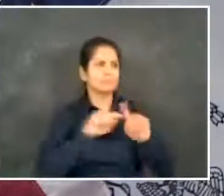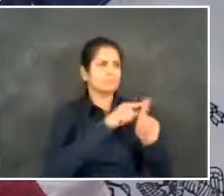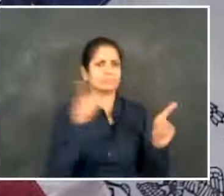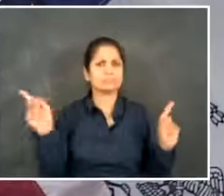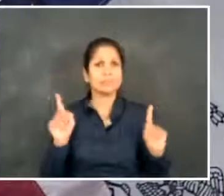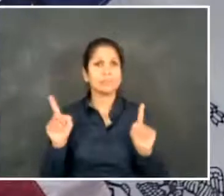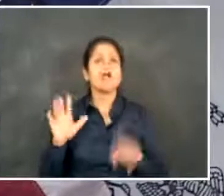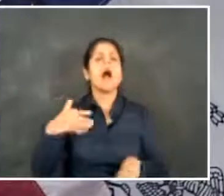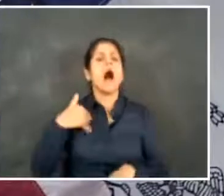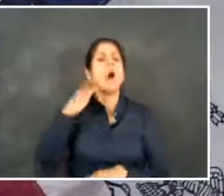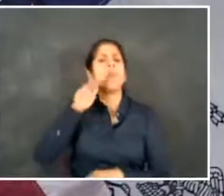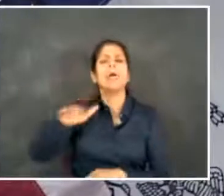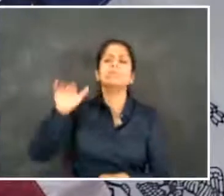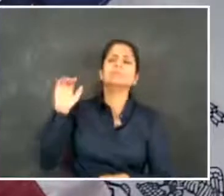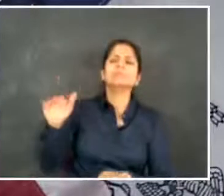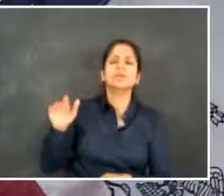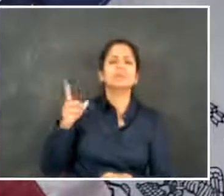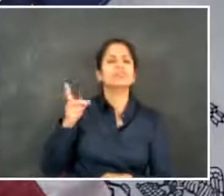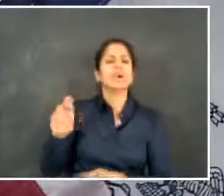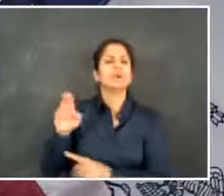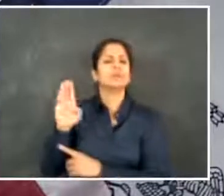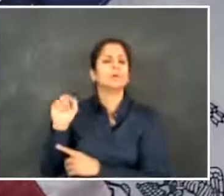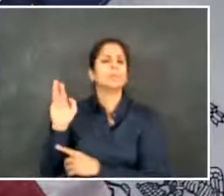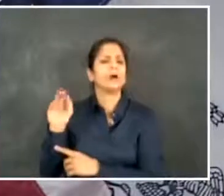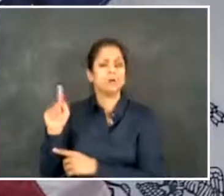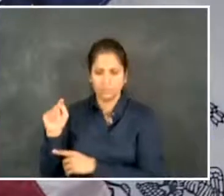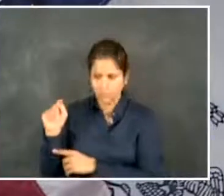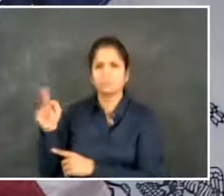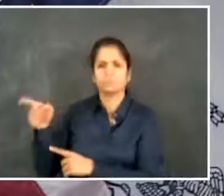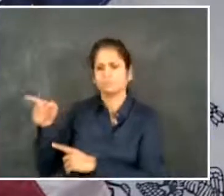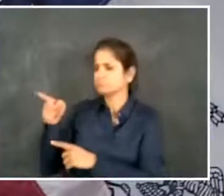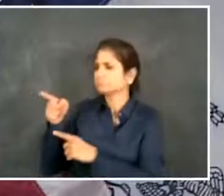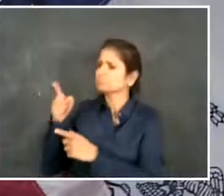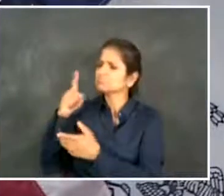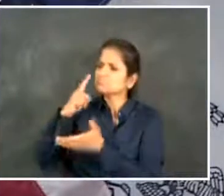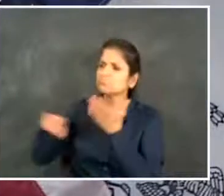Dr. Barbeau and Dr. Varma speak to that.